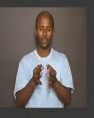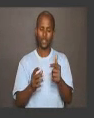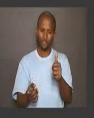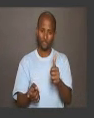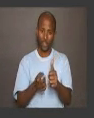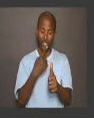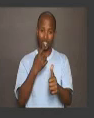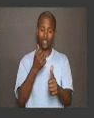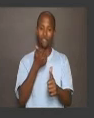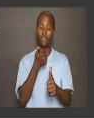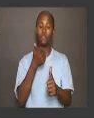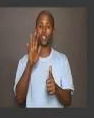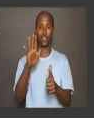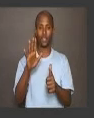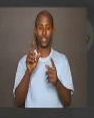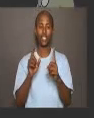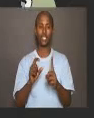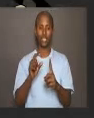first 15 terms.